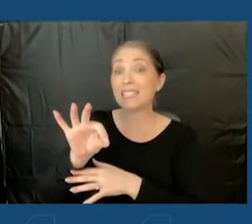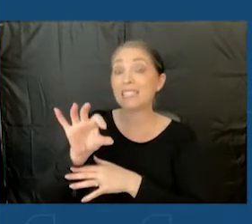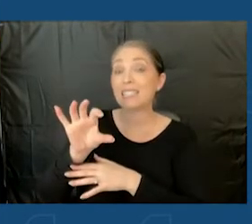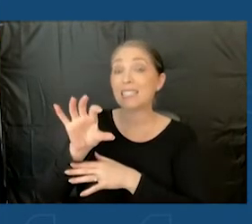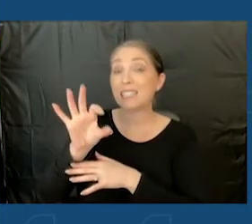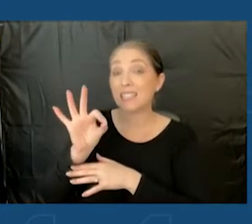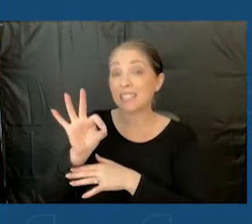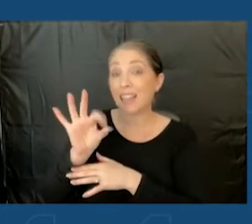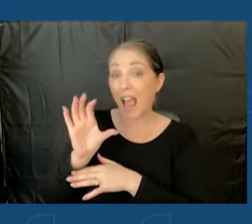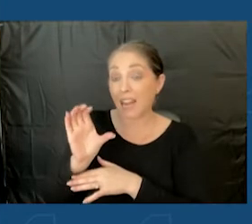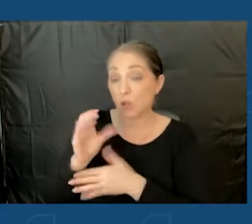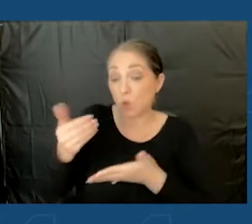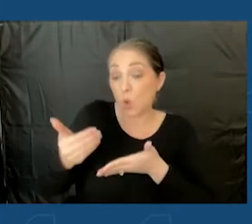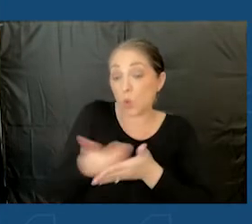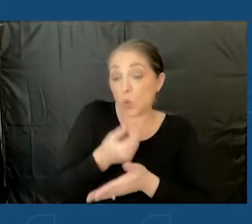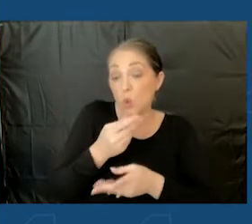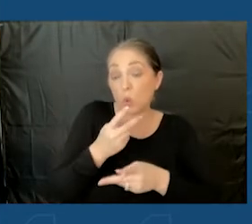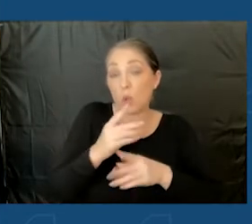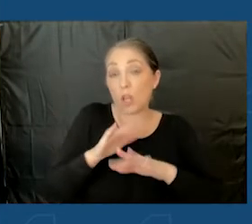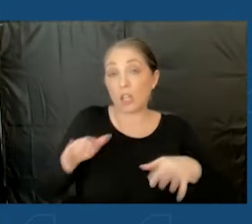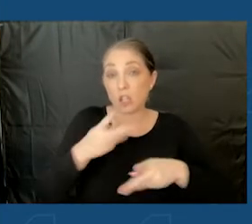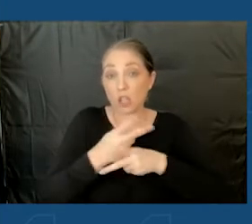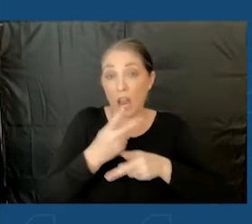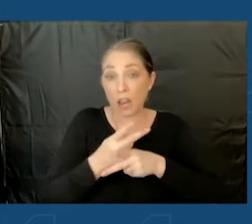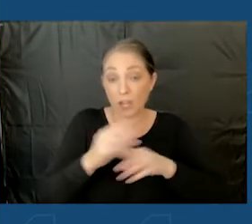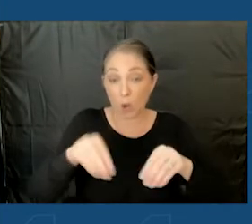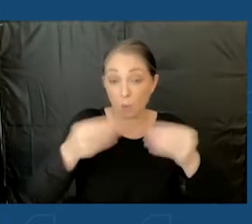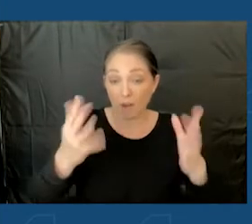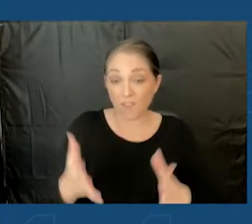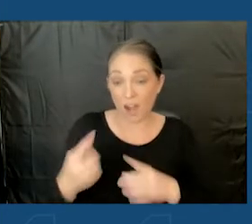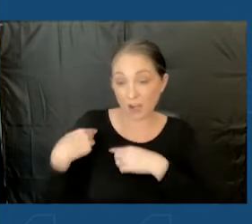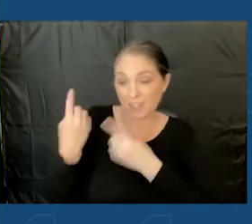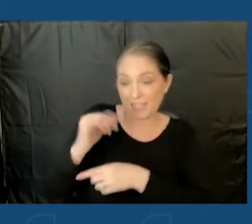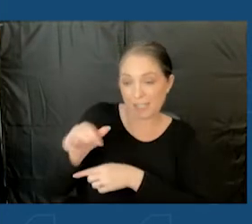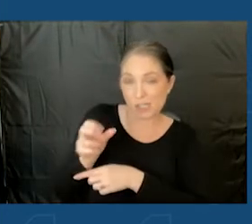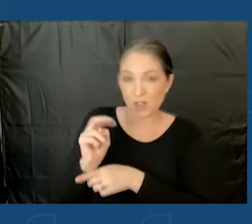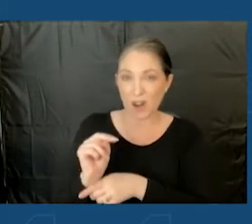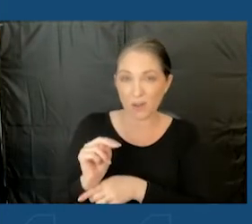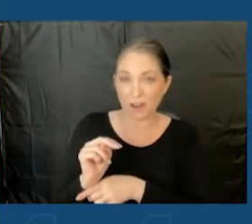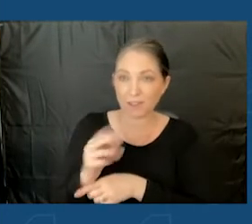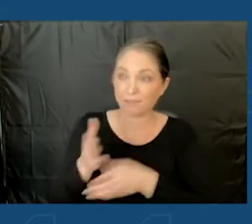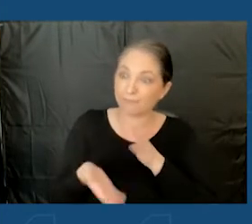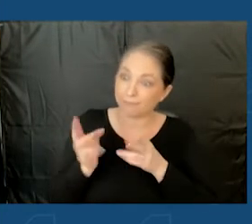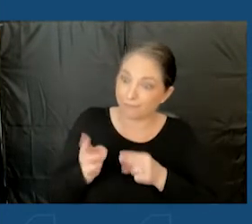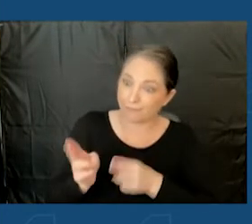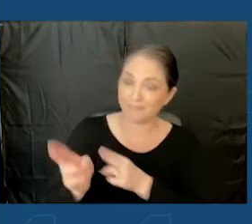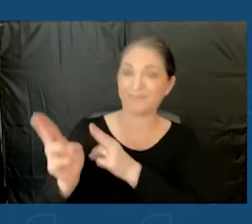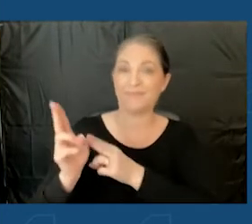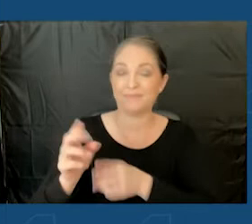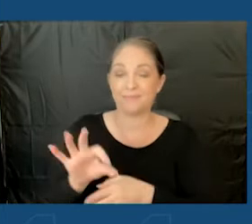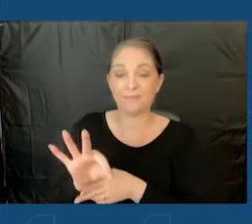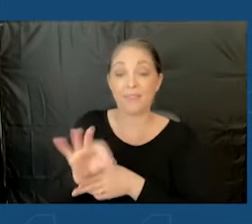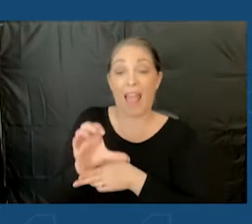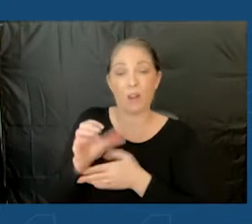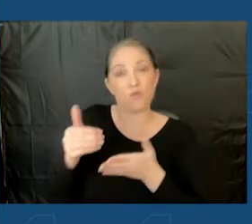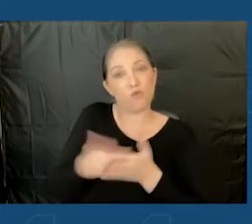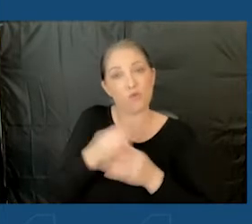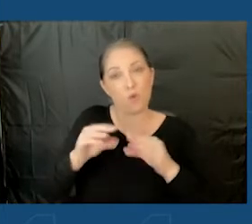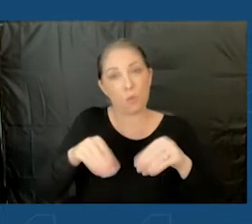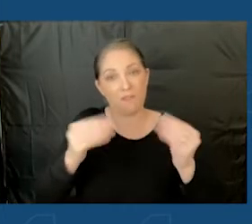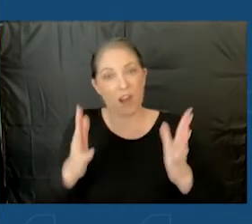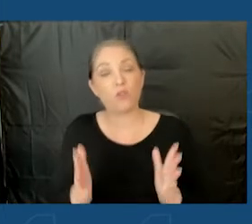child care providers that have been licensed just since January. I said speed it up, get them out the door, 900 new providers. So that'll be paid for